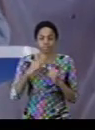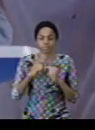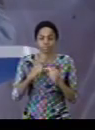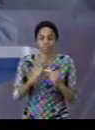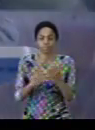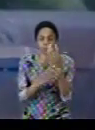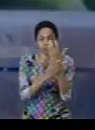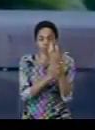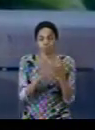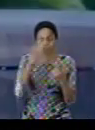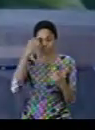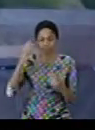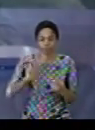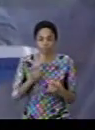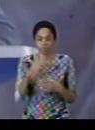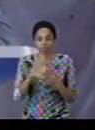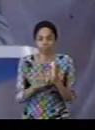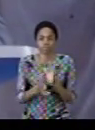Jesus' name. Amen.